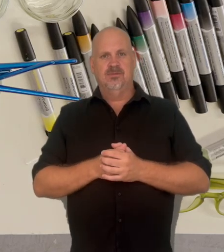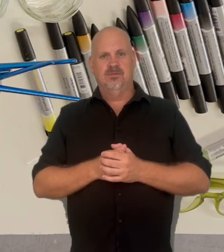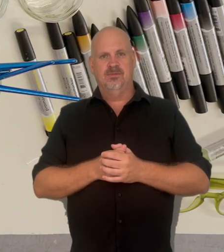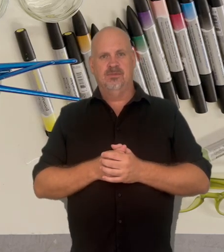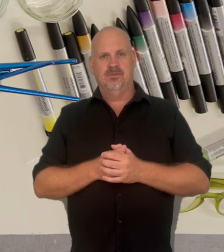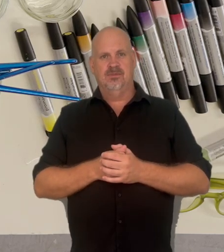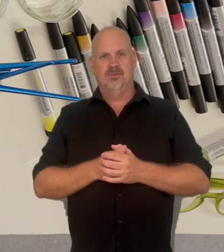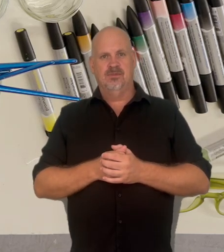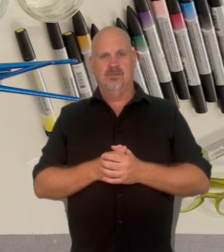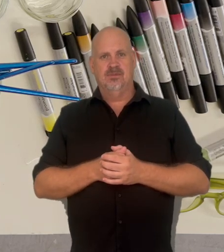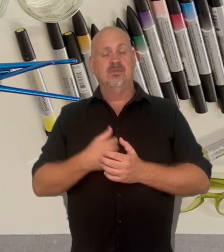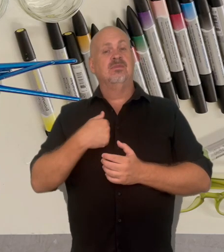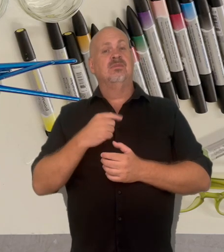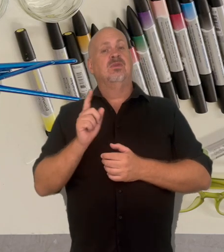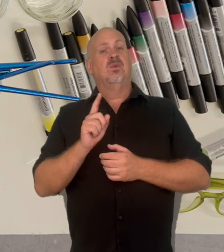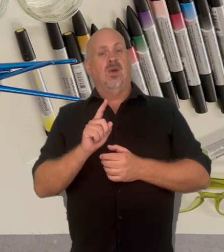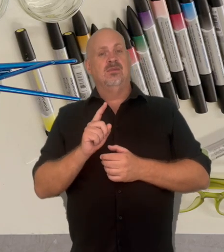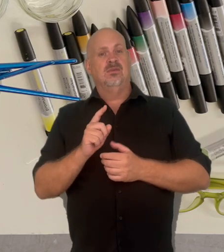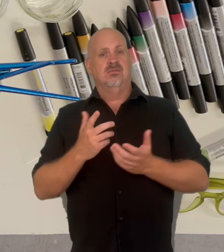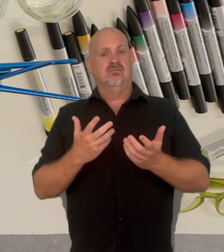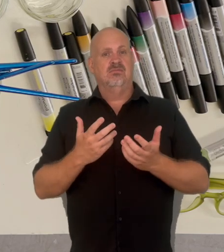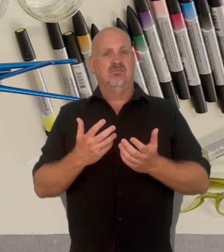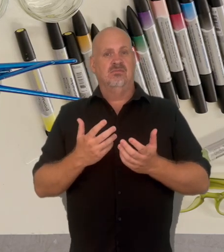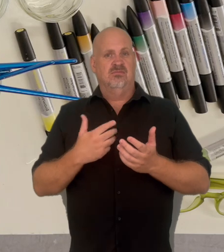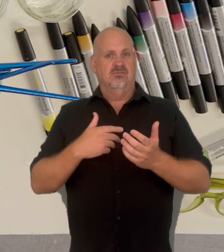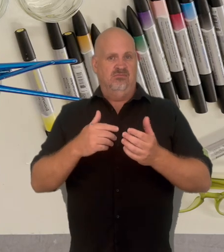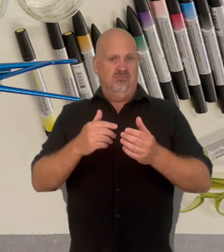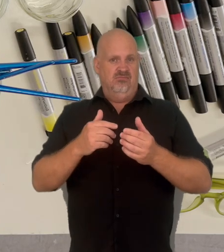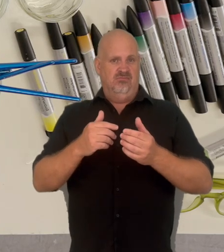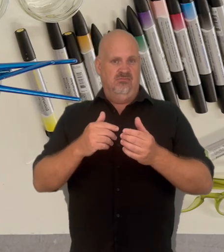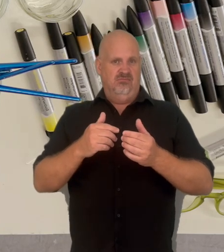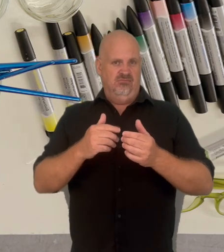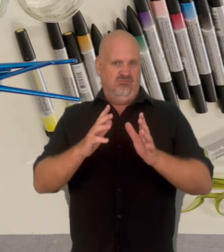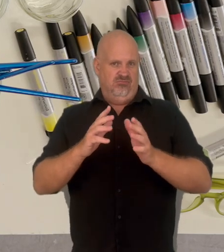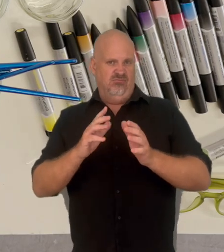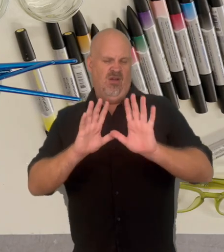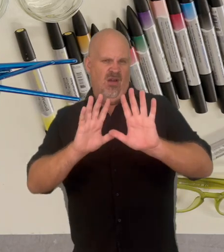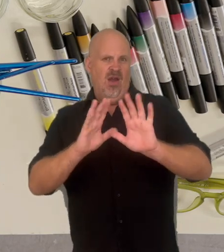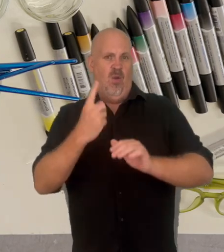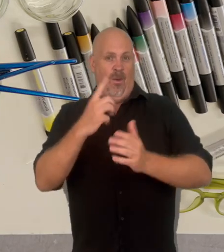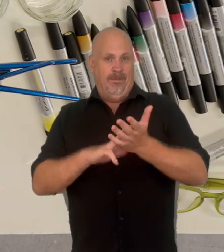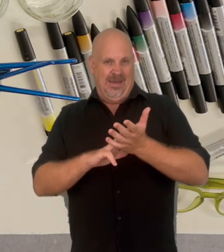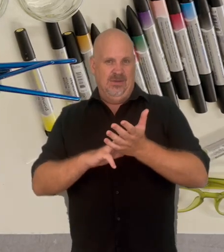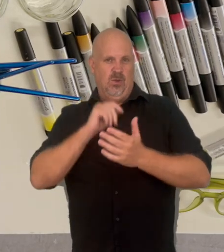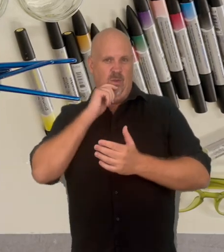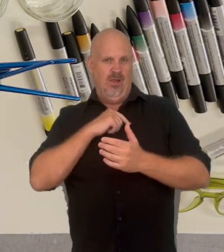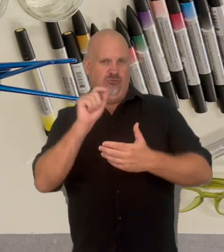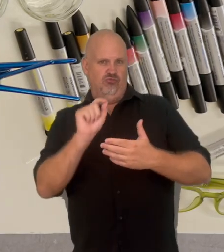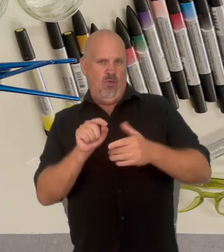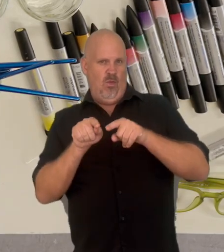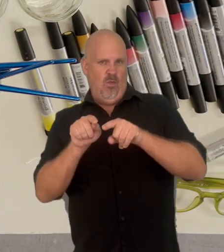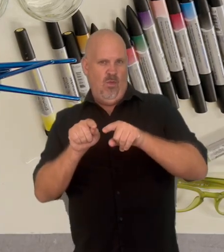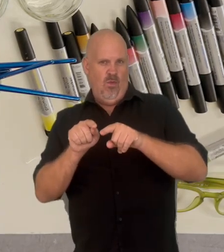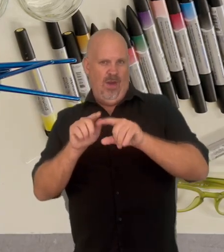And we're gonna, in a minute, we're gonna draw this figure image. Now,